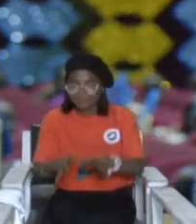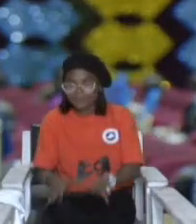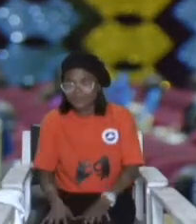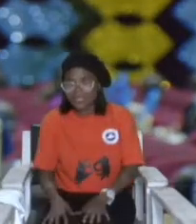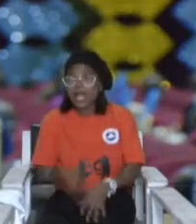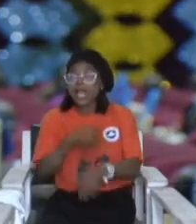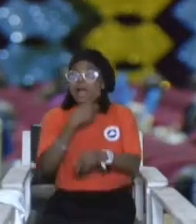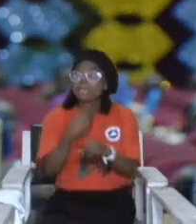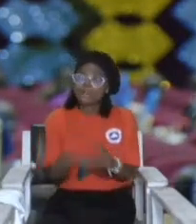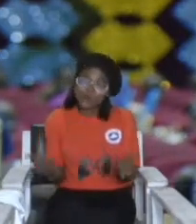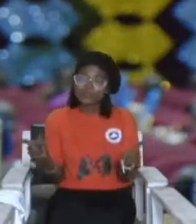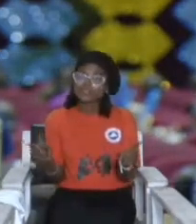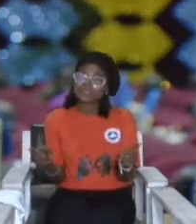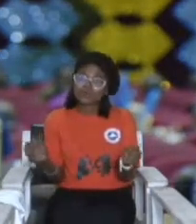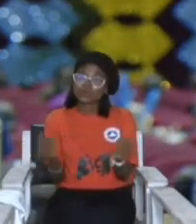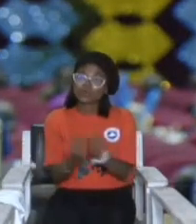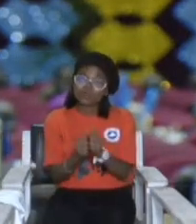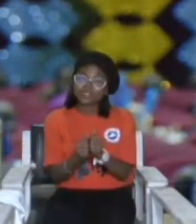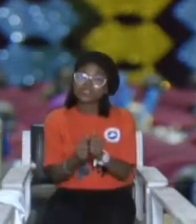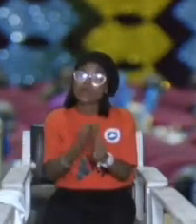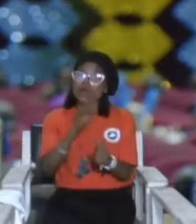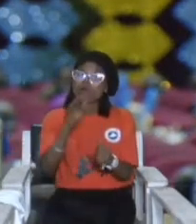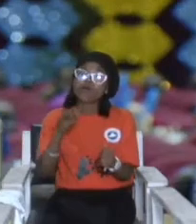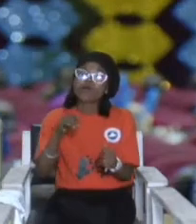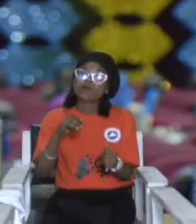But despite the fact that God said, I am who I am,